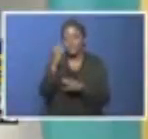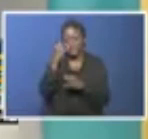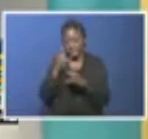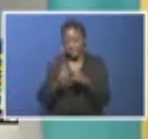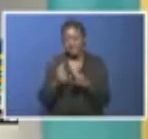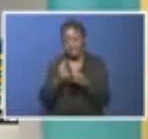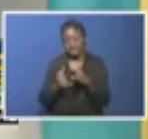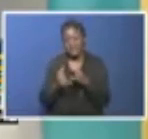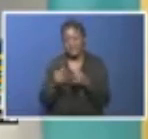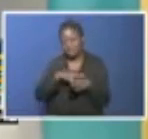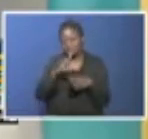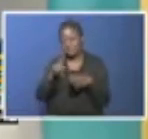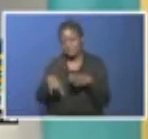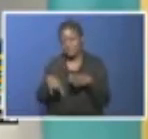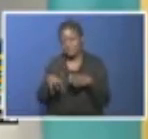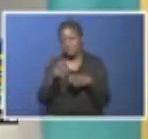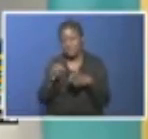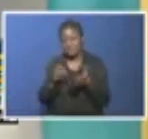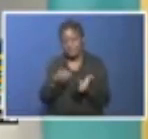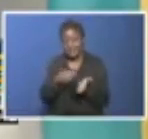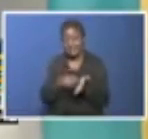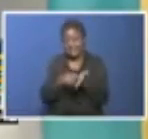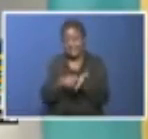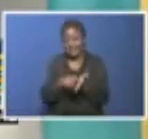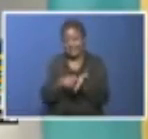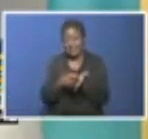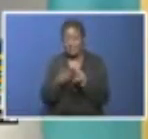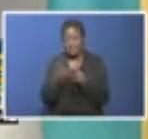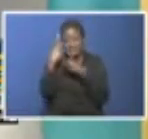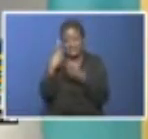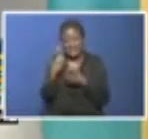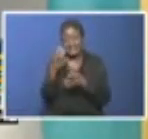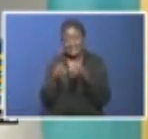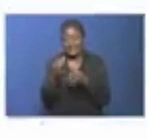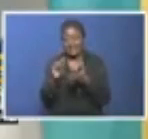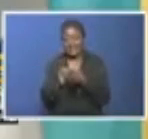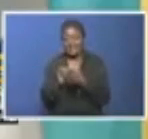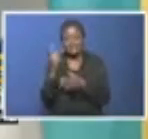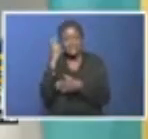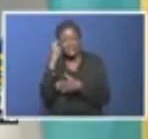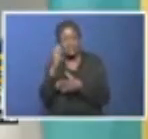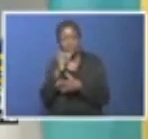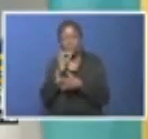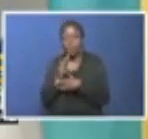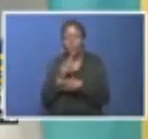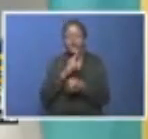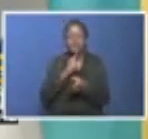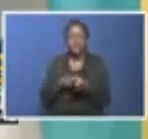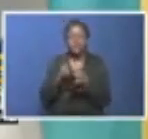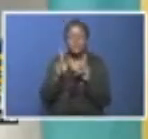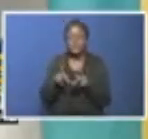serology of samples to determine whether that is a suspected or confirmed case. The case that came to the